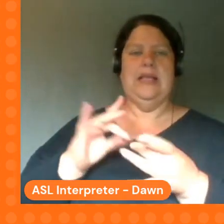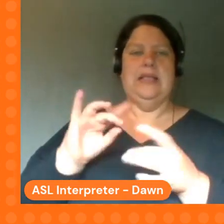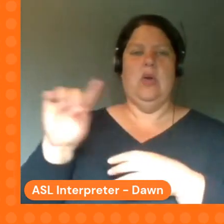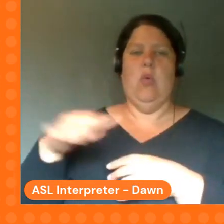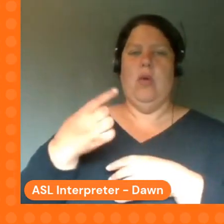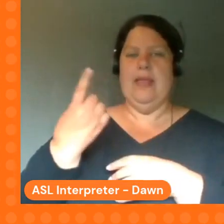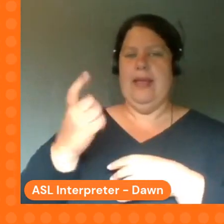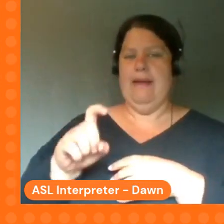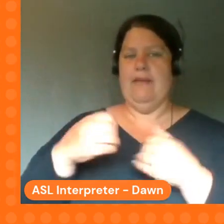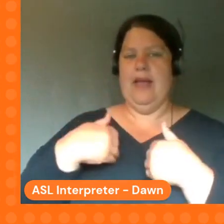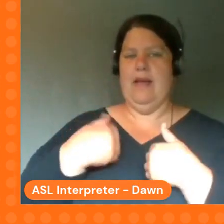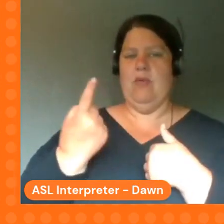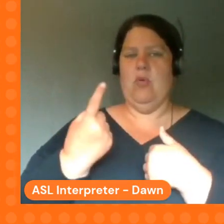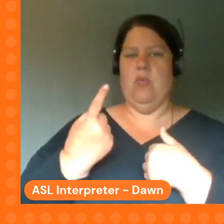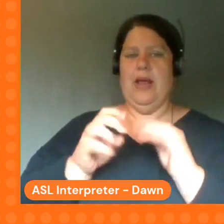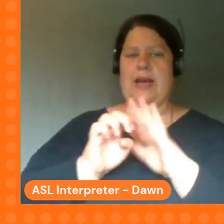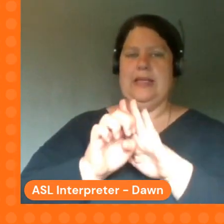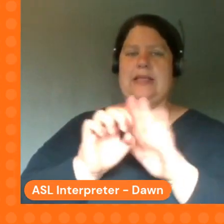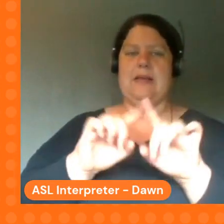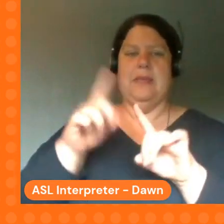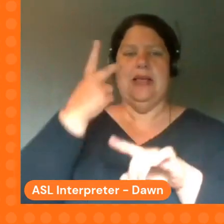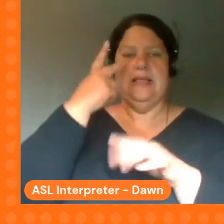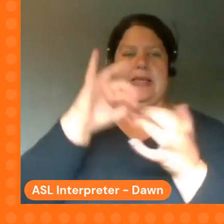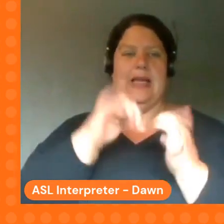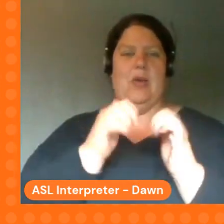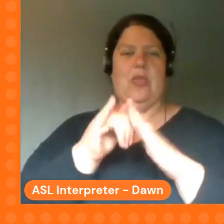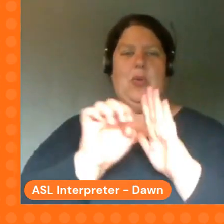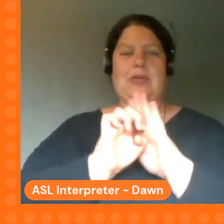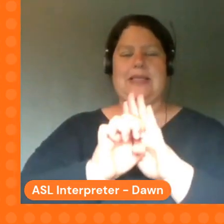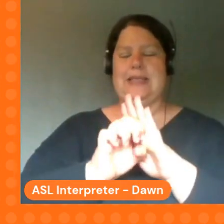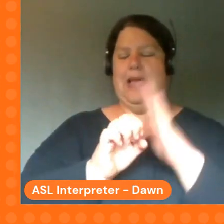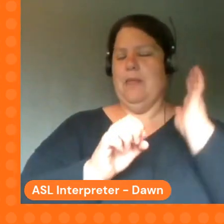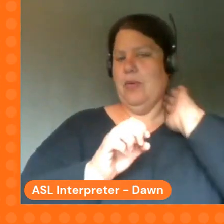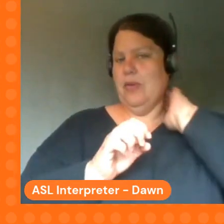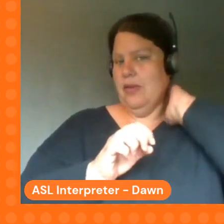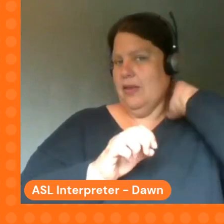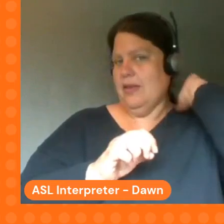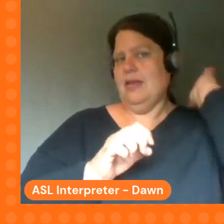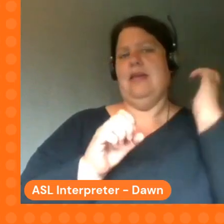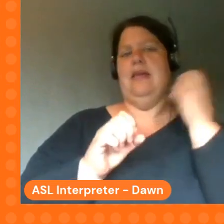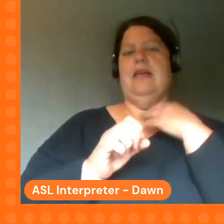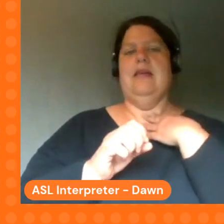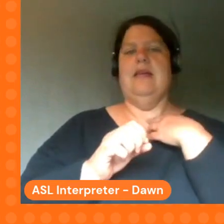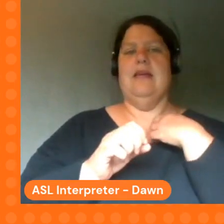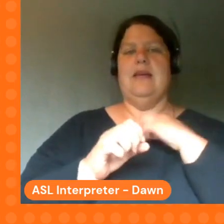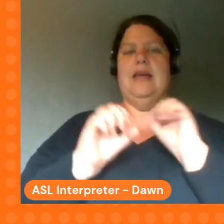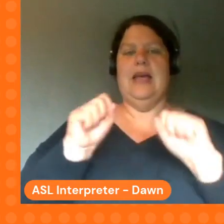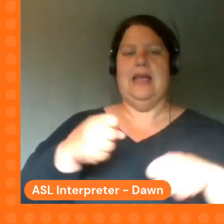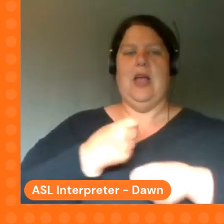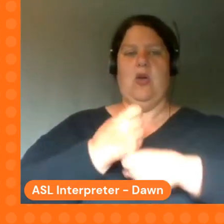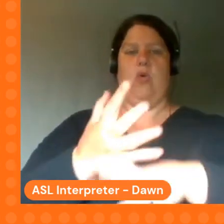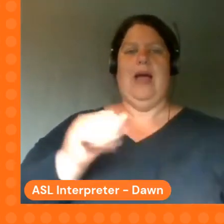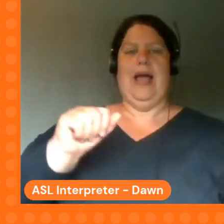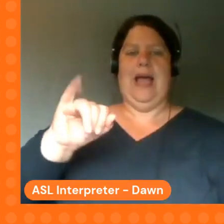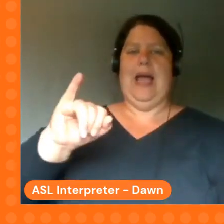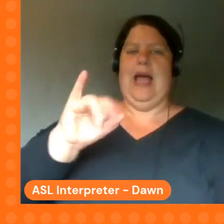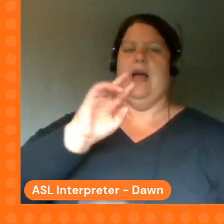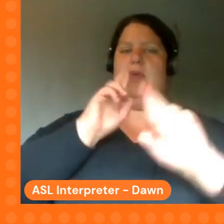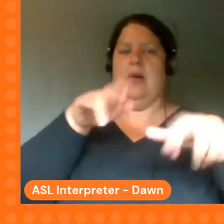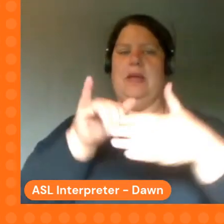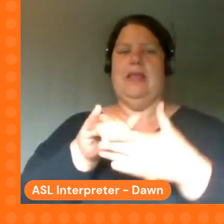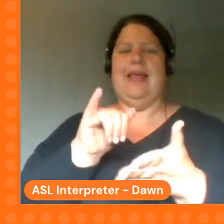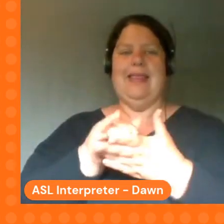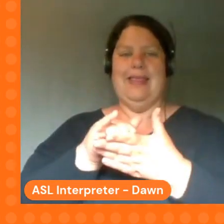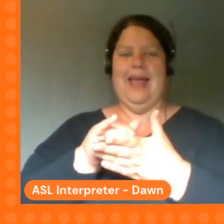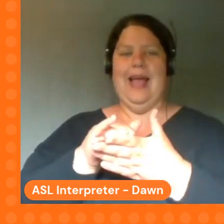But seeing how those examples can cause an AI to be able to repeat that is that sort of light bulb moment that gets